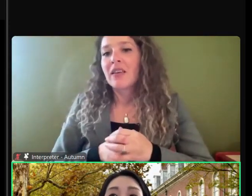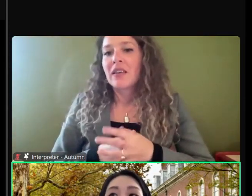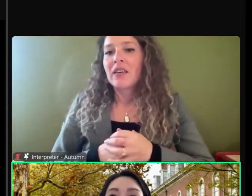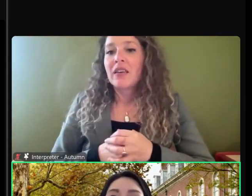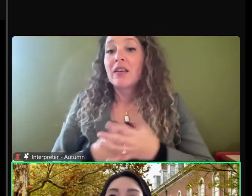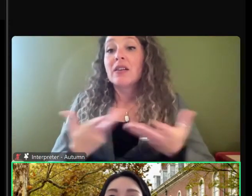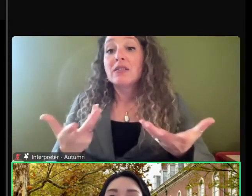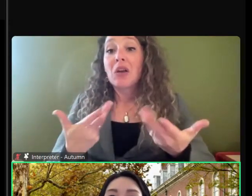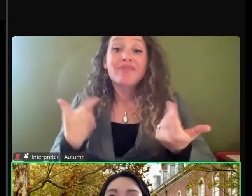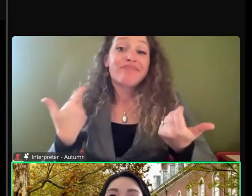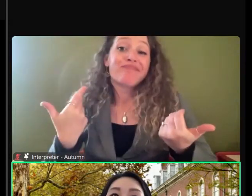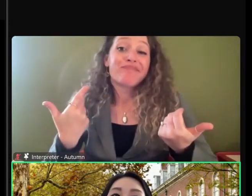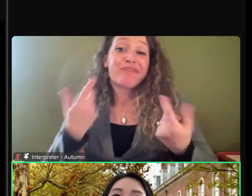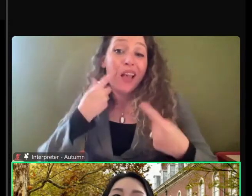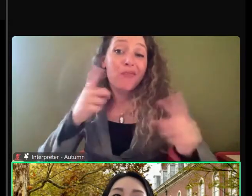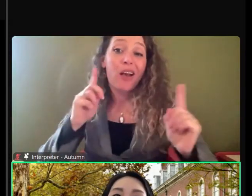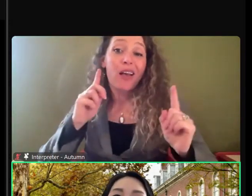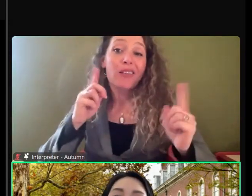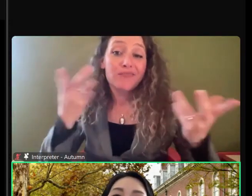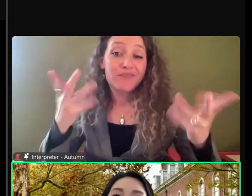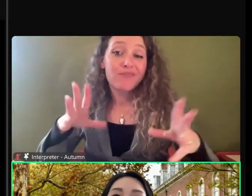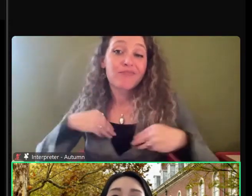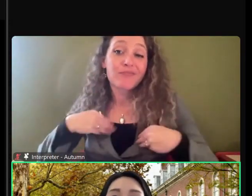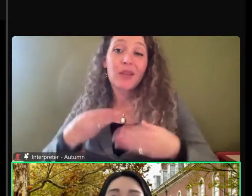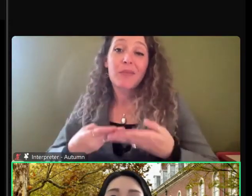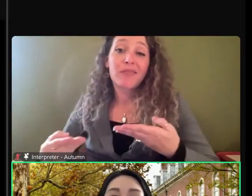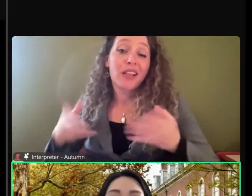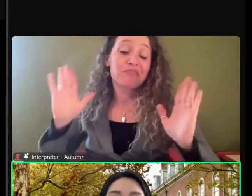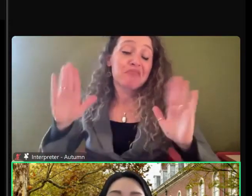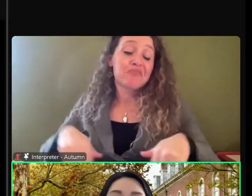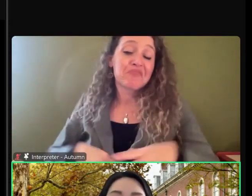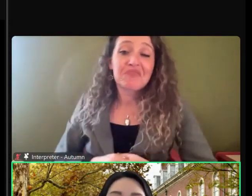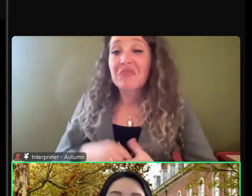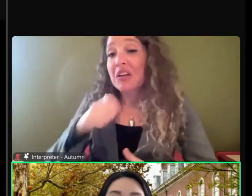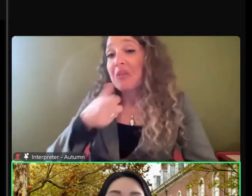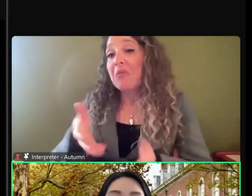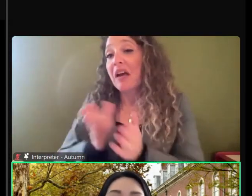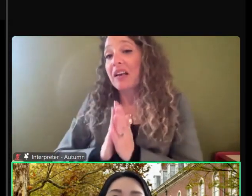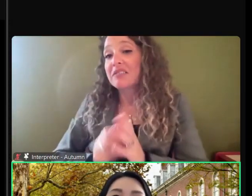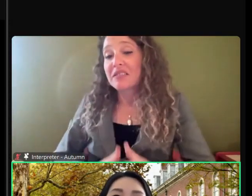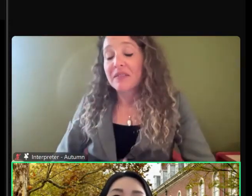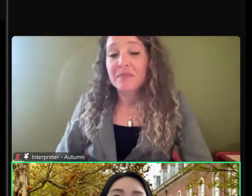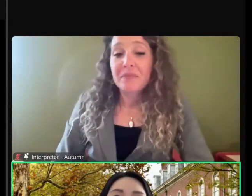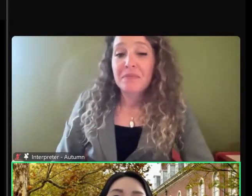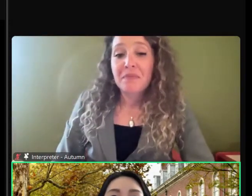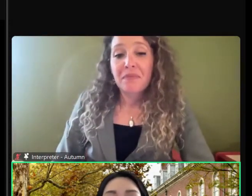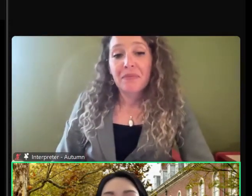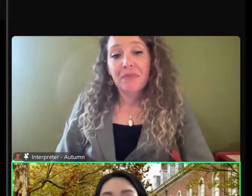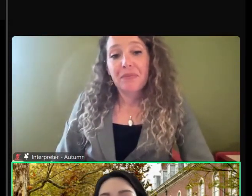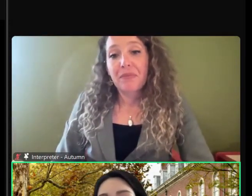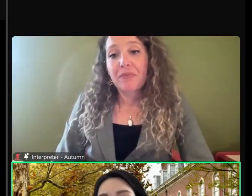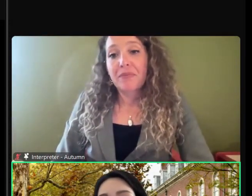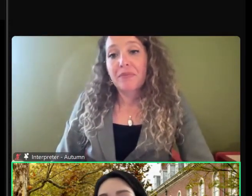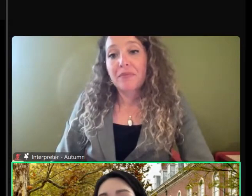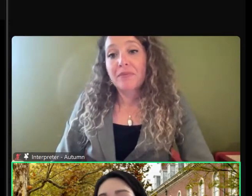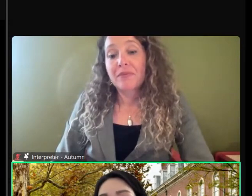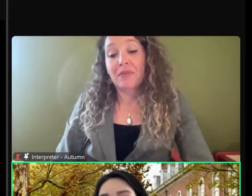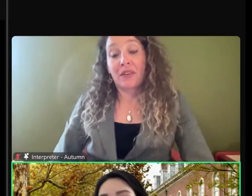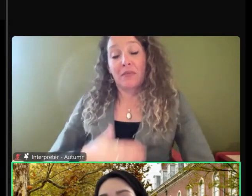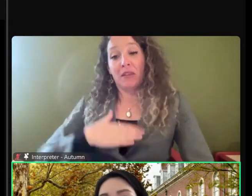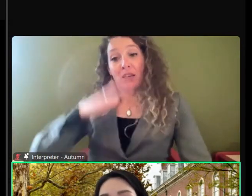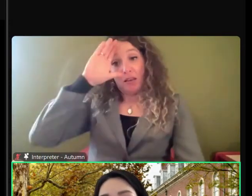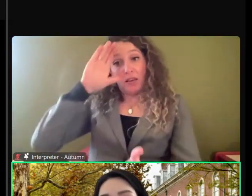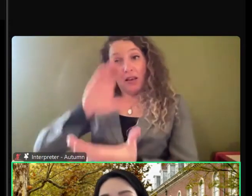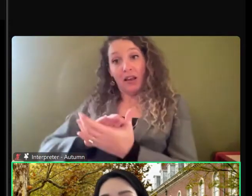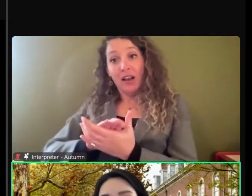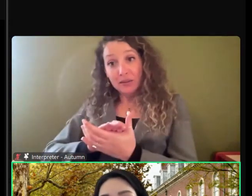I stop asking. I learn to accept the things as they are. His words reflect not just an